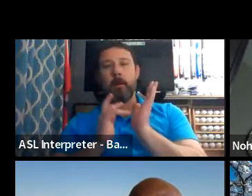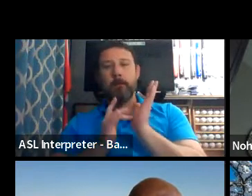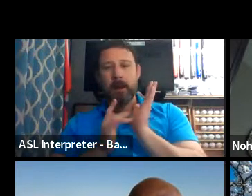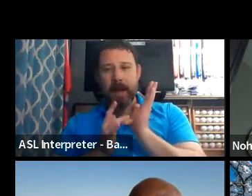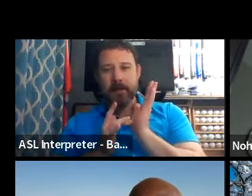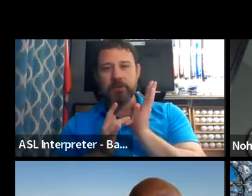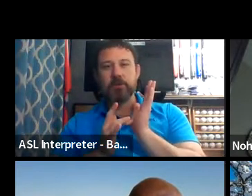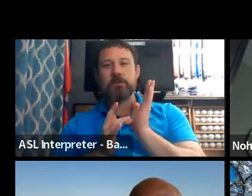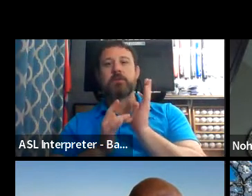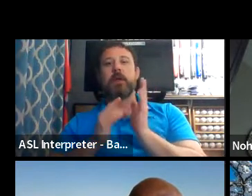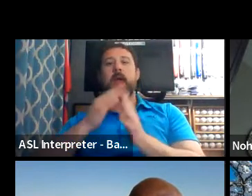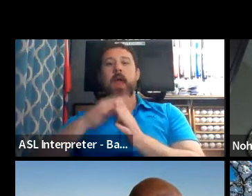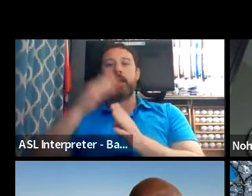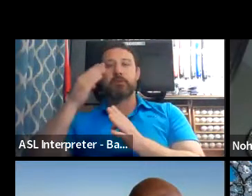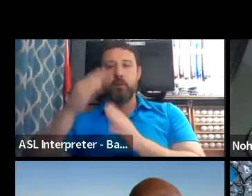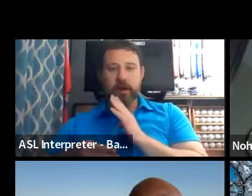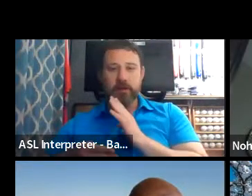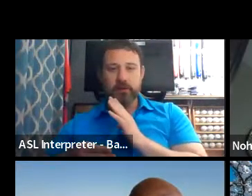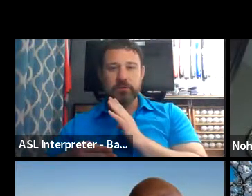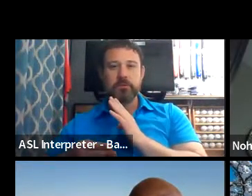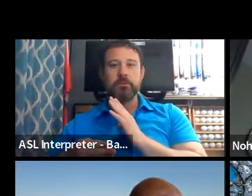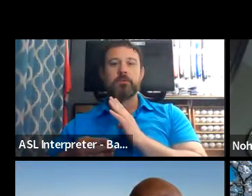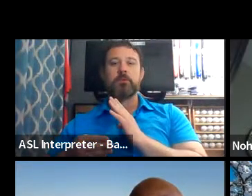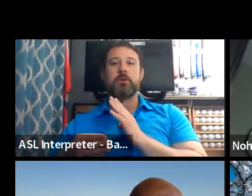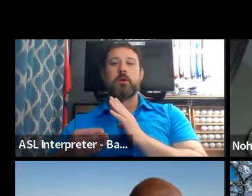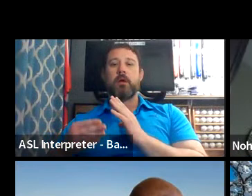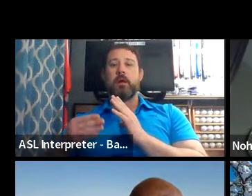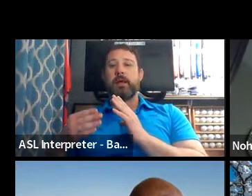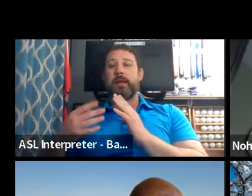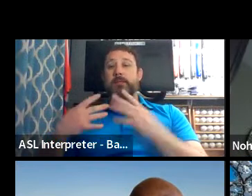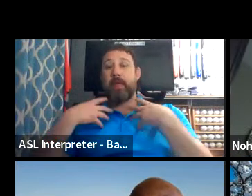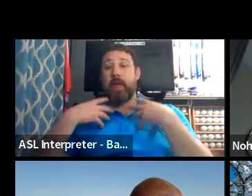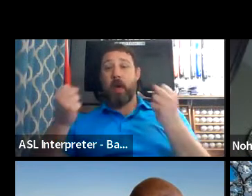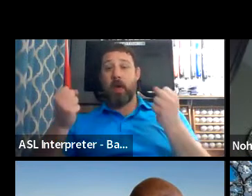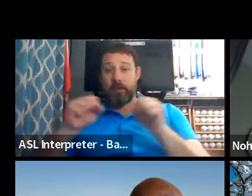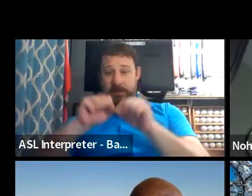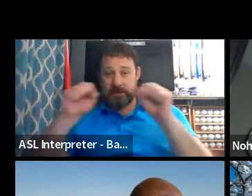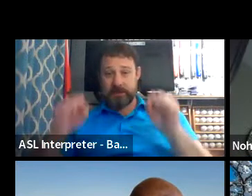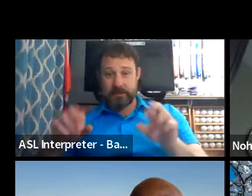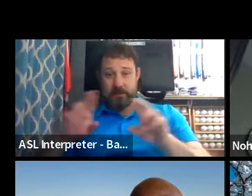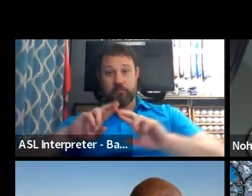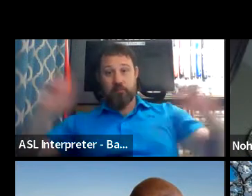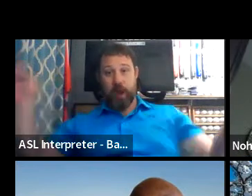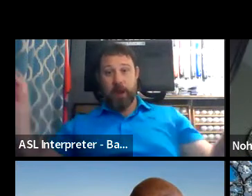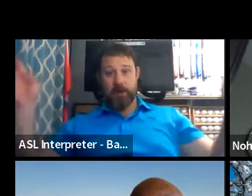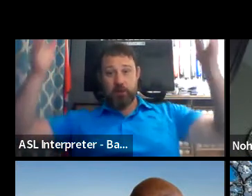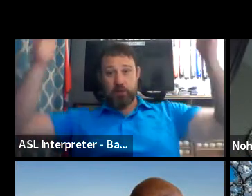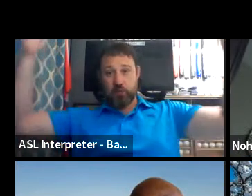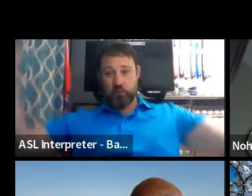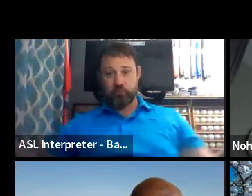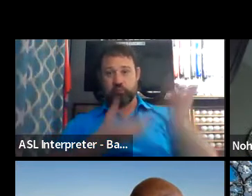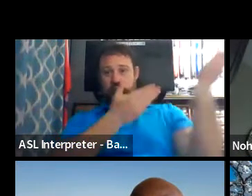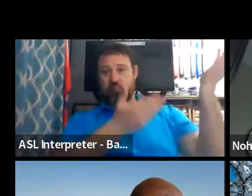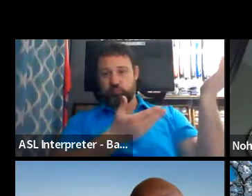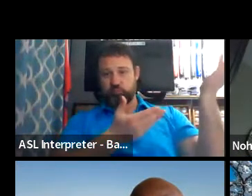the expirations, and is our health system ready to just, okay, here you go.